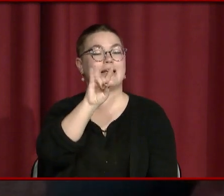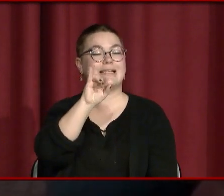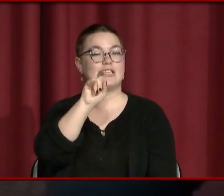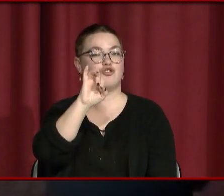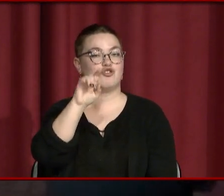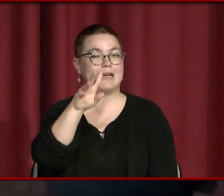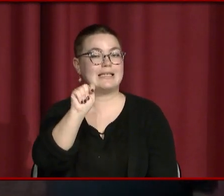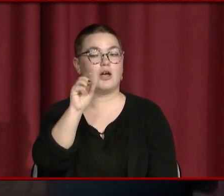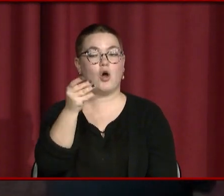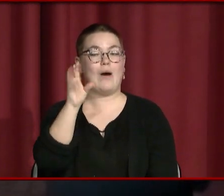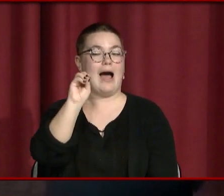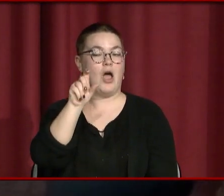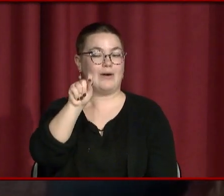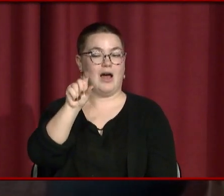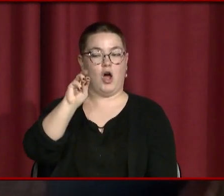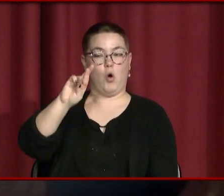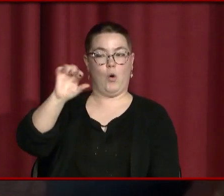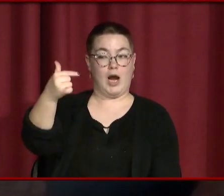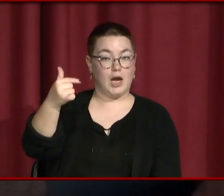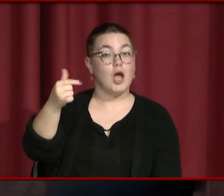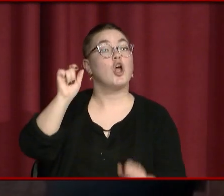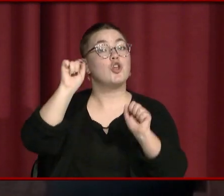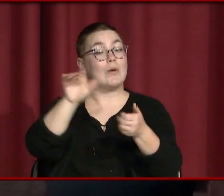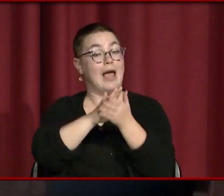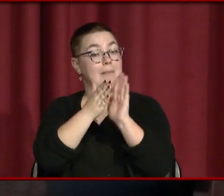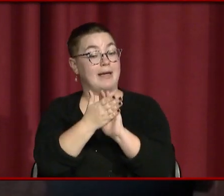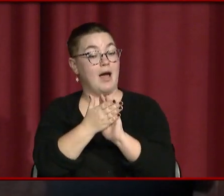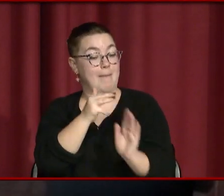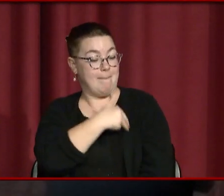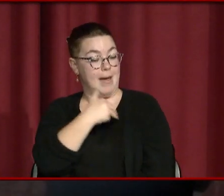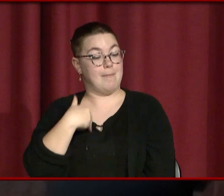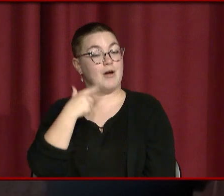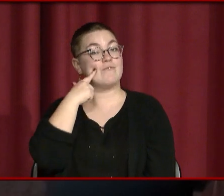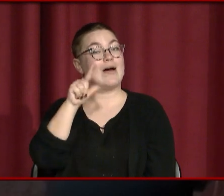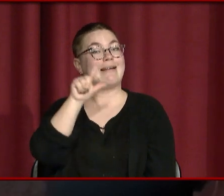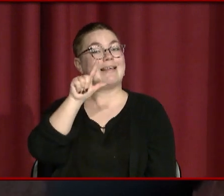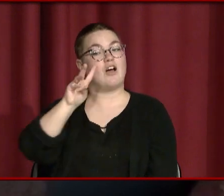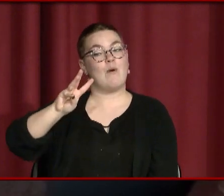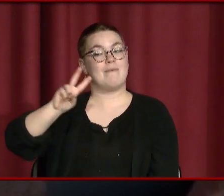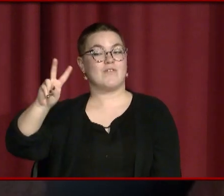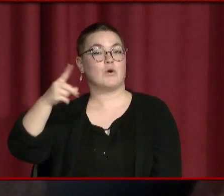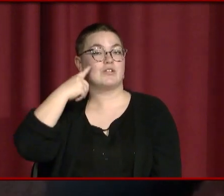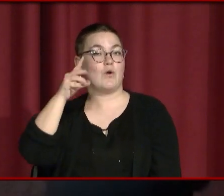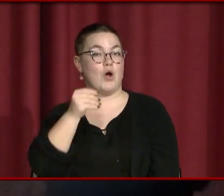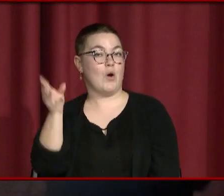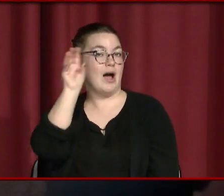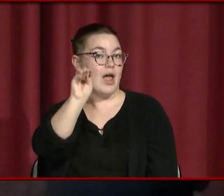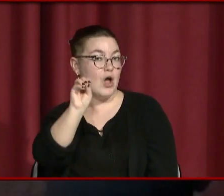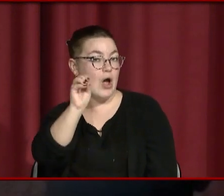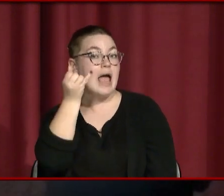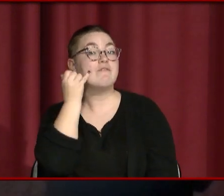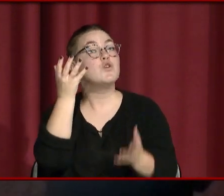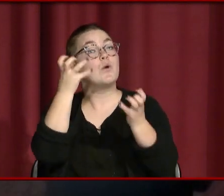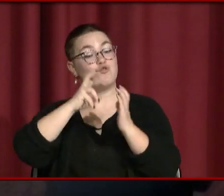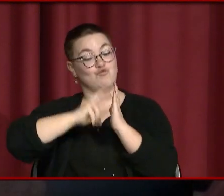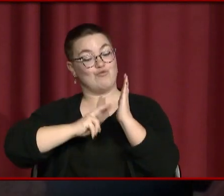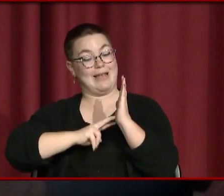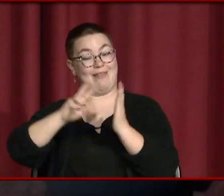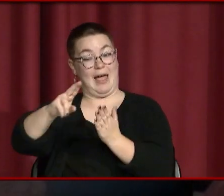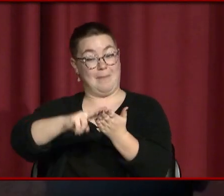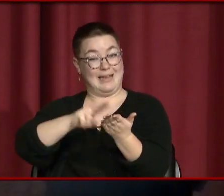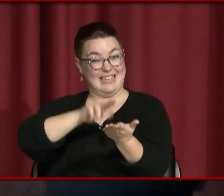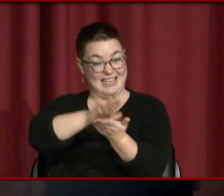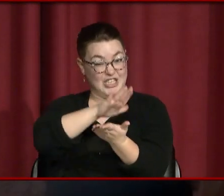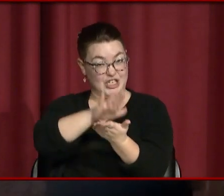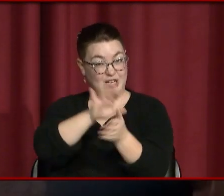fairdistrictsohio.org. You can become a member of the League of Women Voters of Ohio. If you want to read the petition itself, you can look